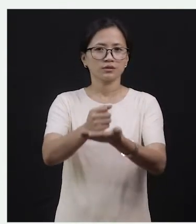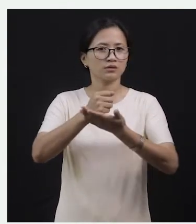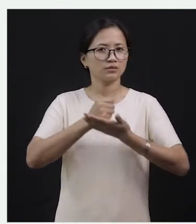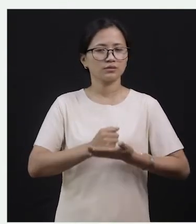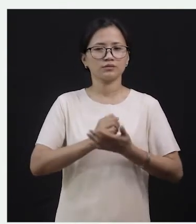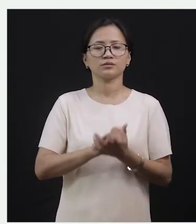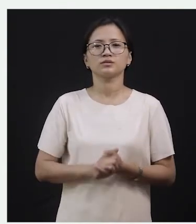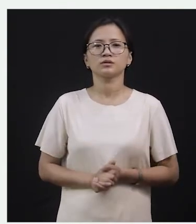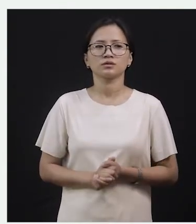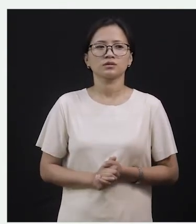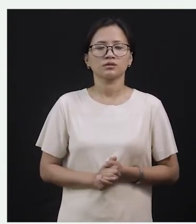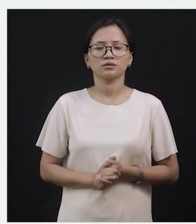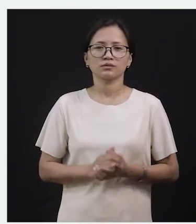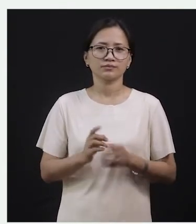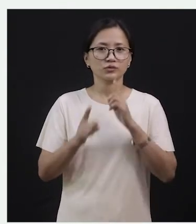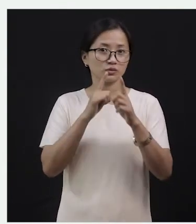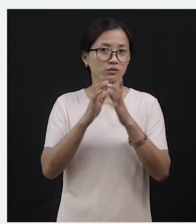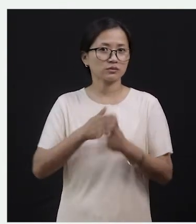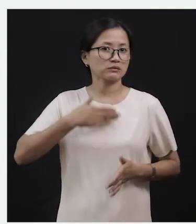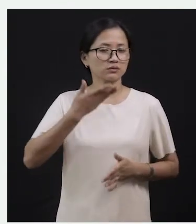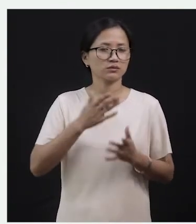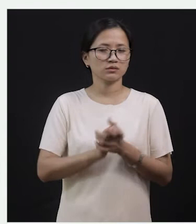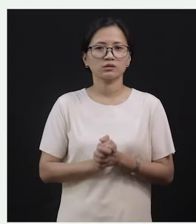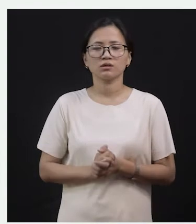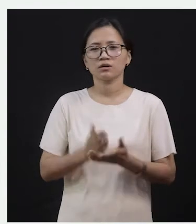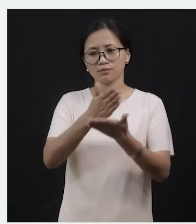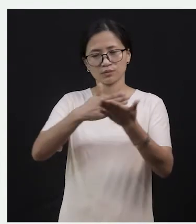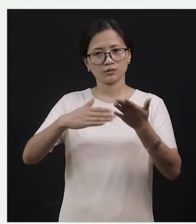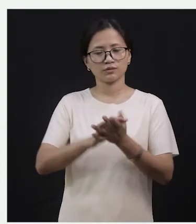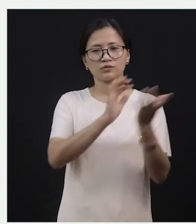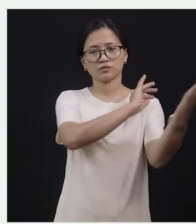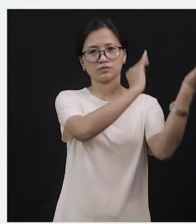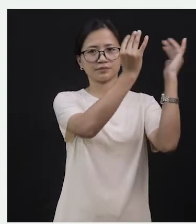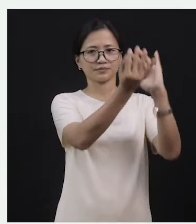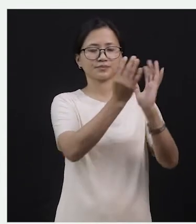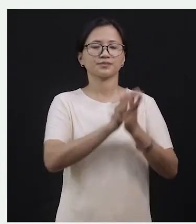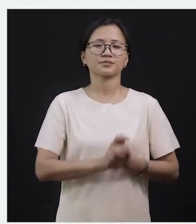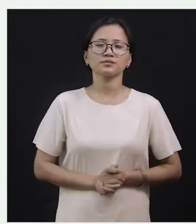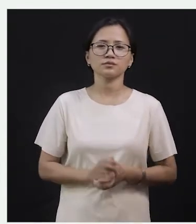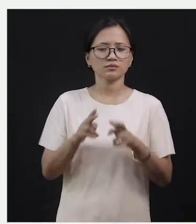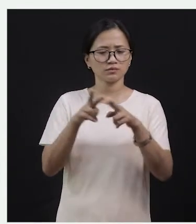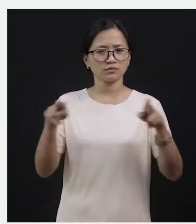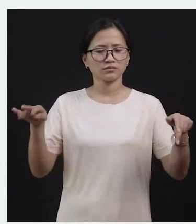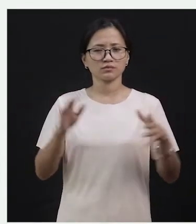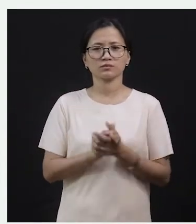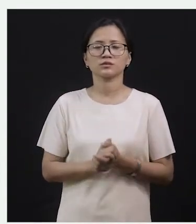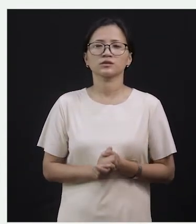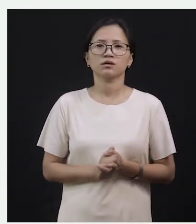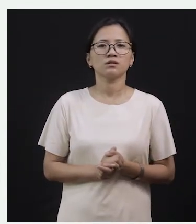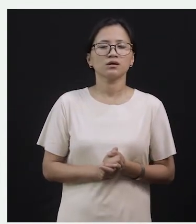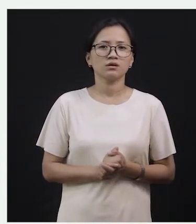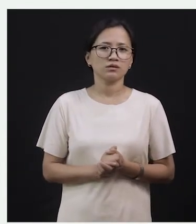globe, I'm going to explain to you the parts of the earth, all right? So there are different parts of the